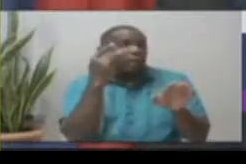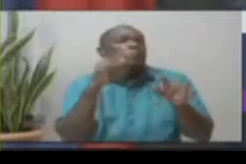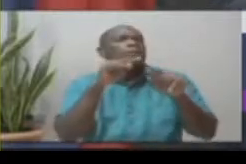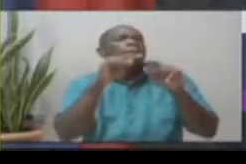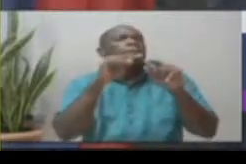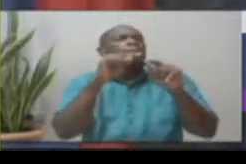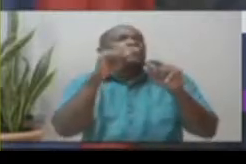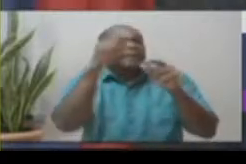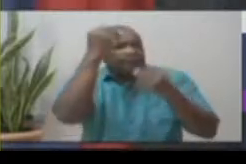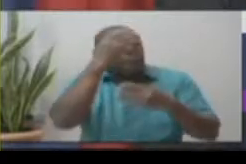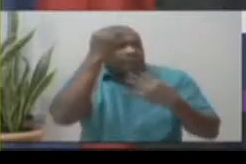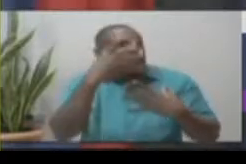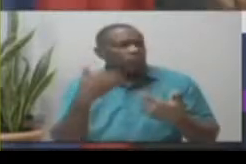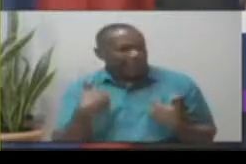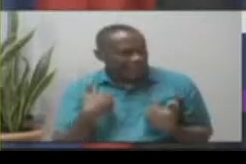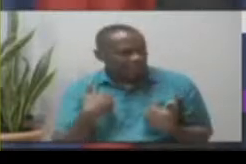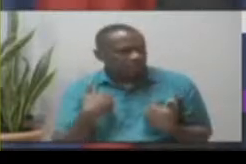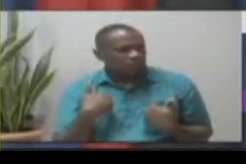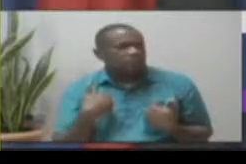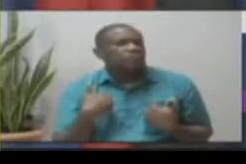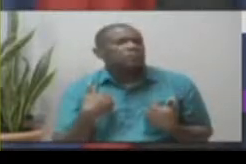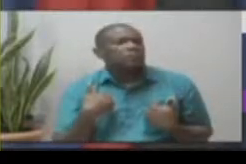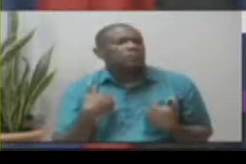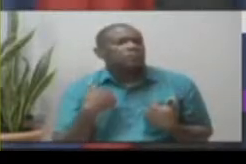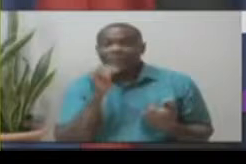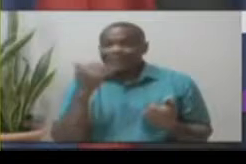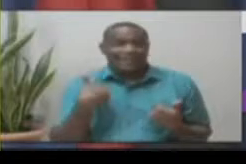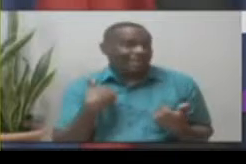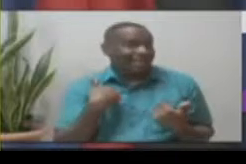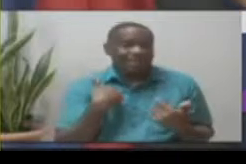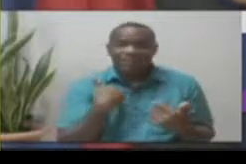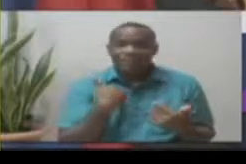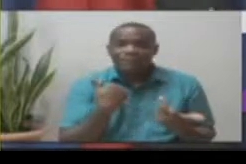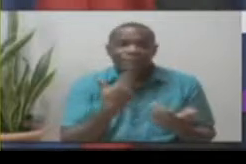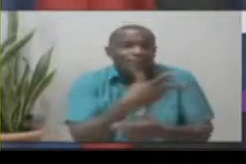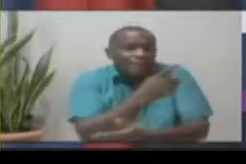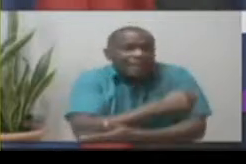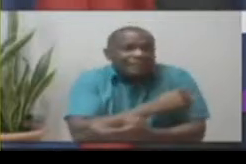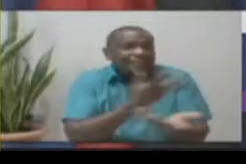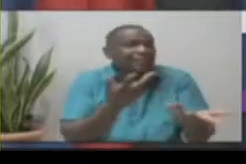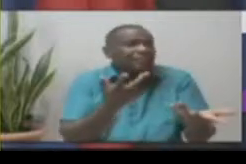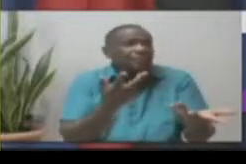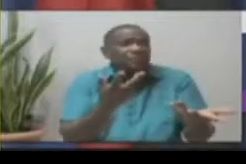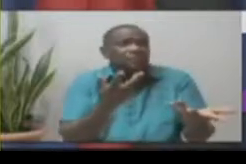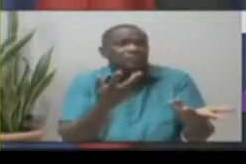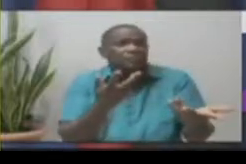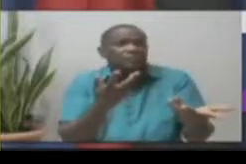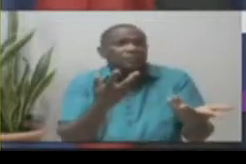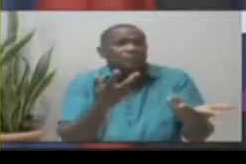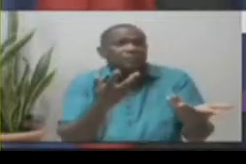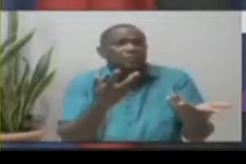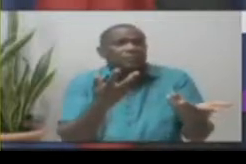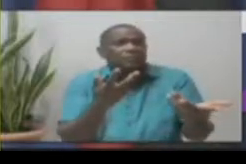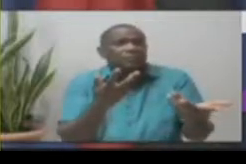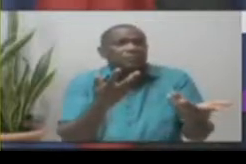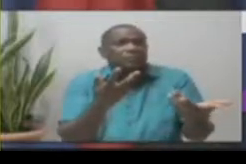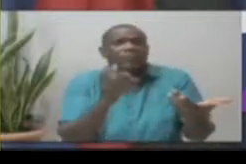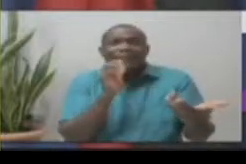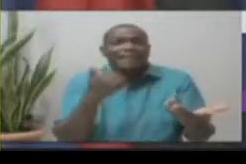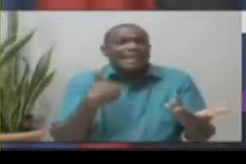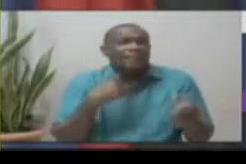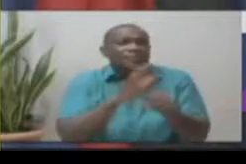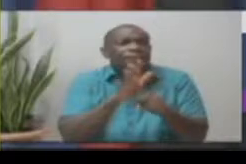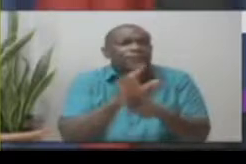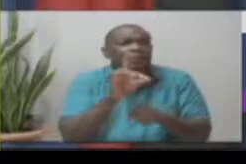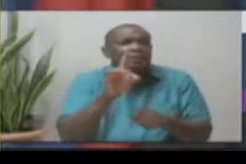had no vaccine, we had no vaccinated person, and we didn't have a body of data that tells